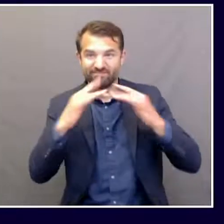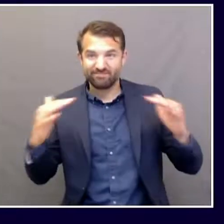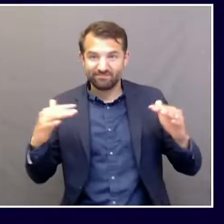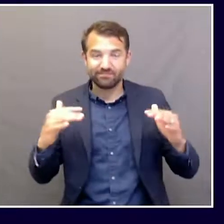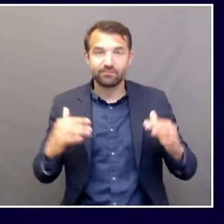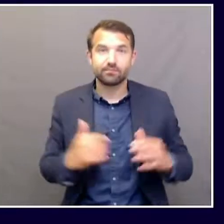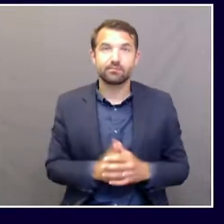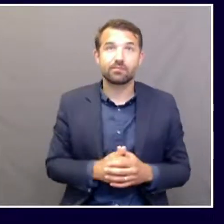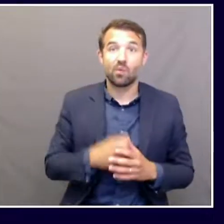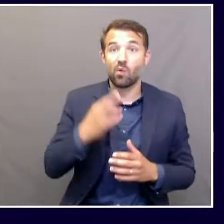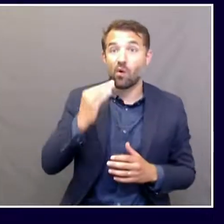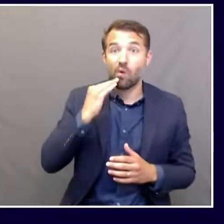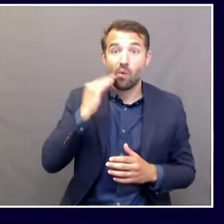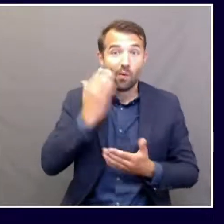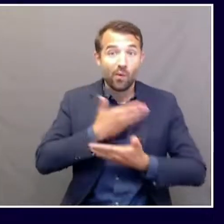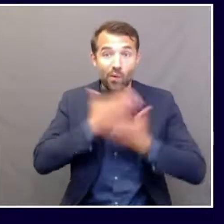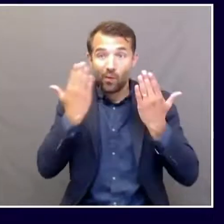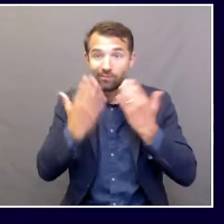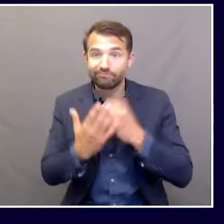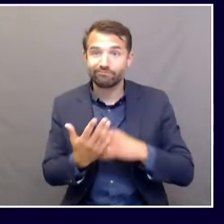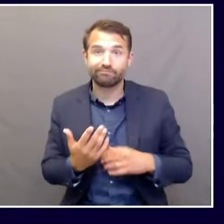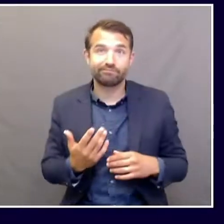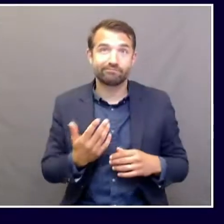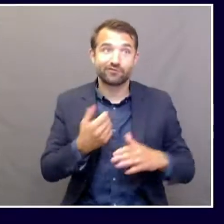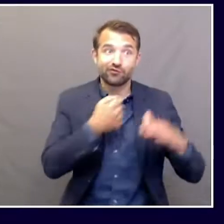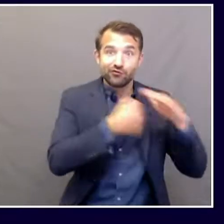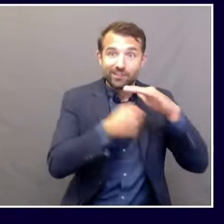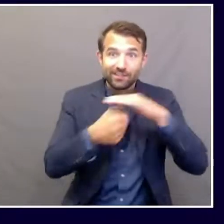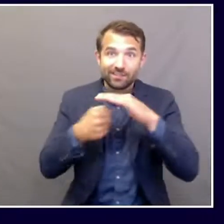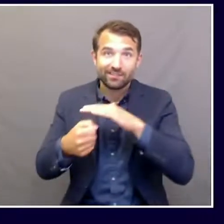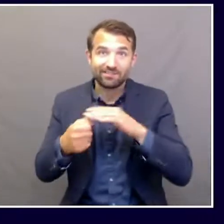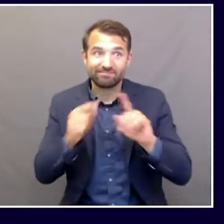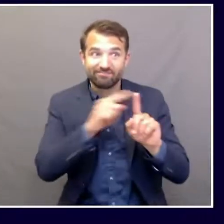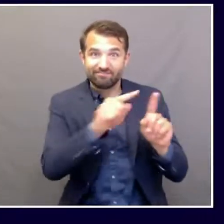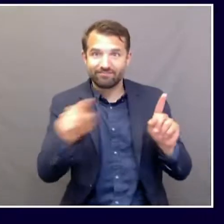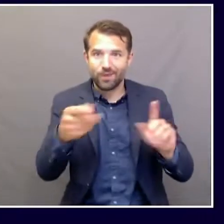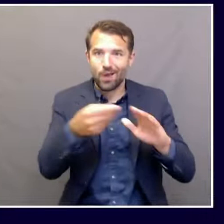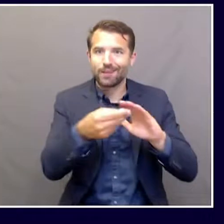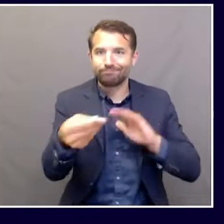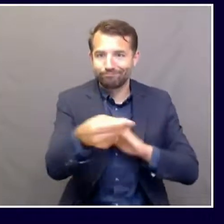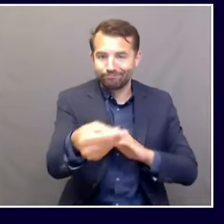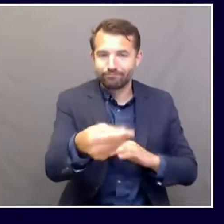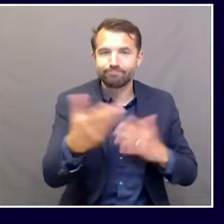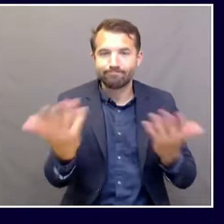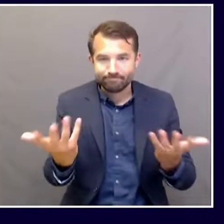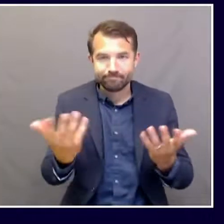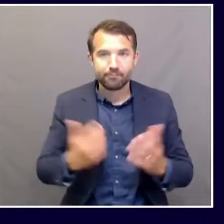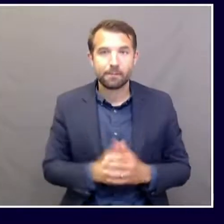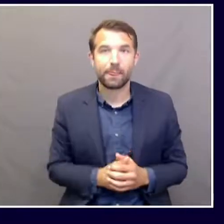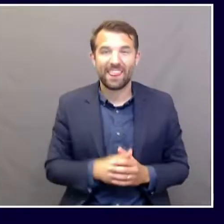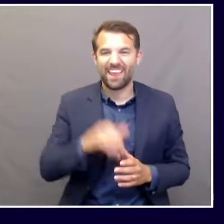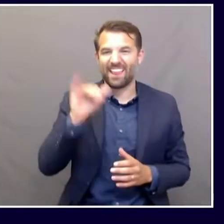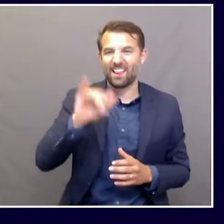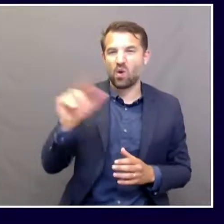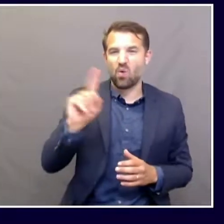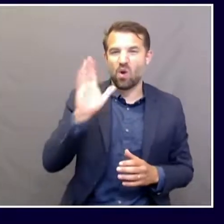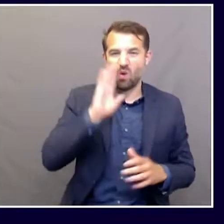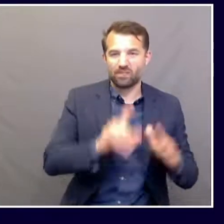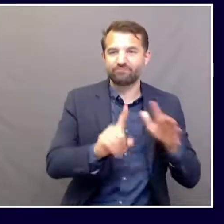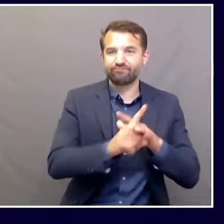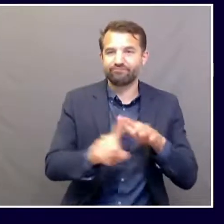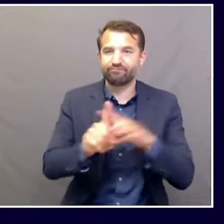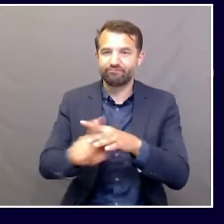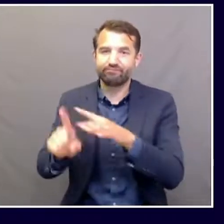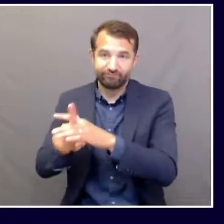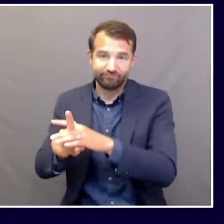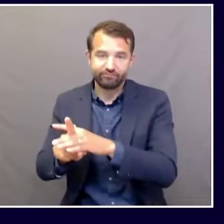experiencing homelessness. You get the idea. But yes, that's the epidemiological other side of the coin to the